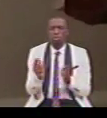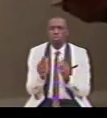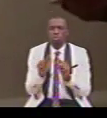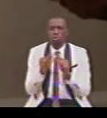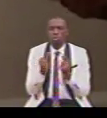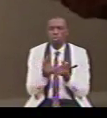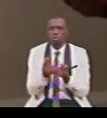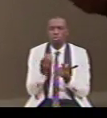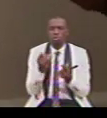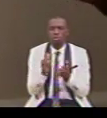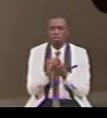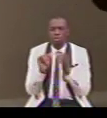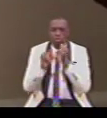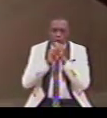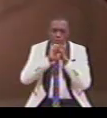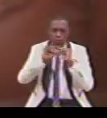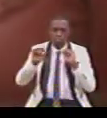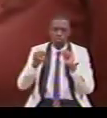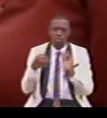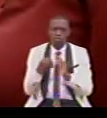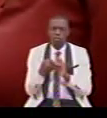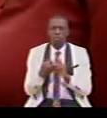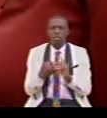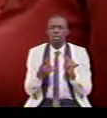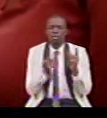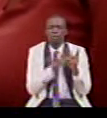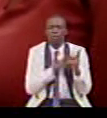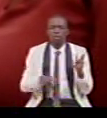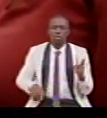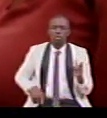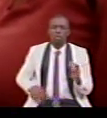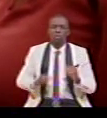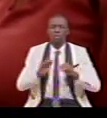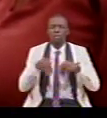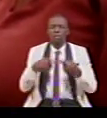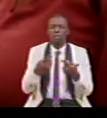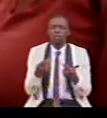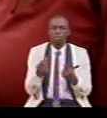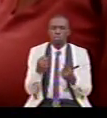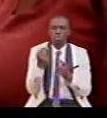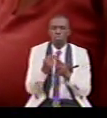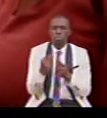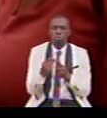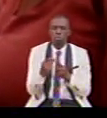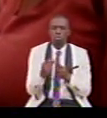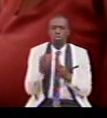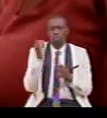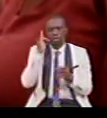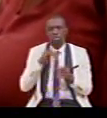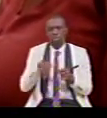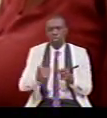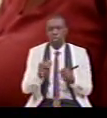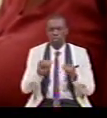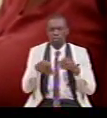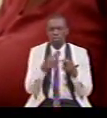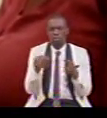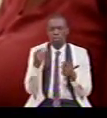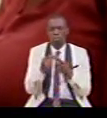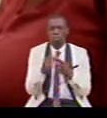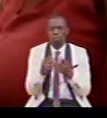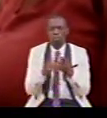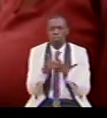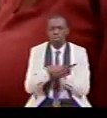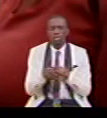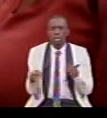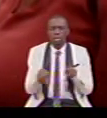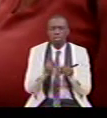that published it the law gave the word and he's still giving the word today as you have received and you are